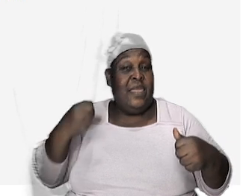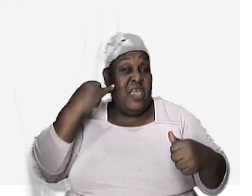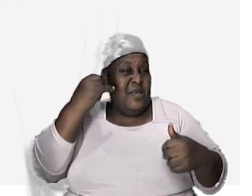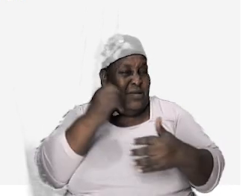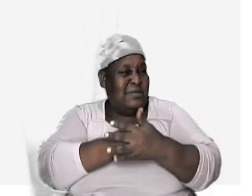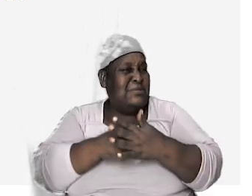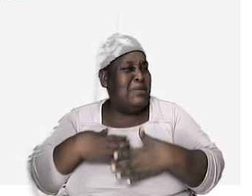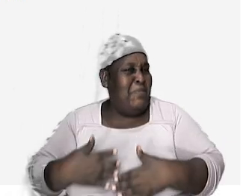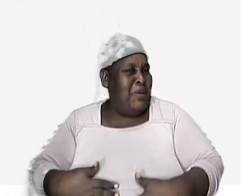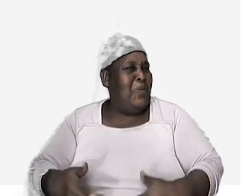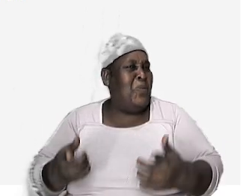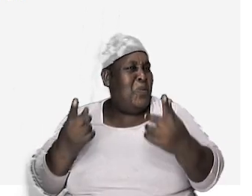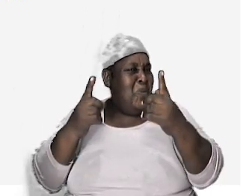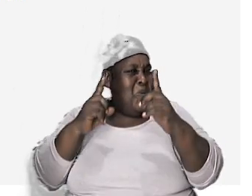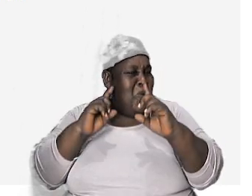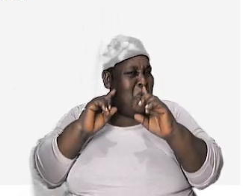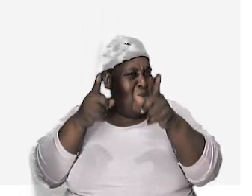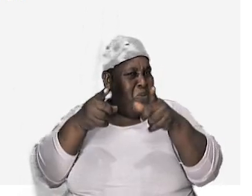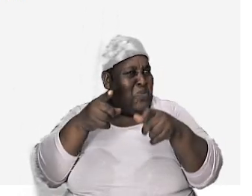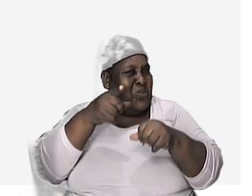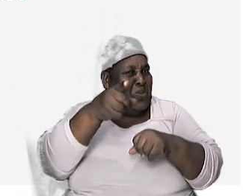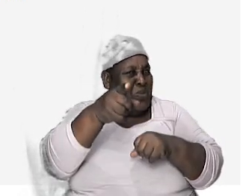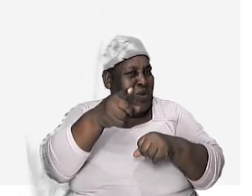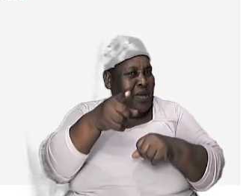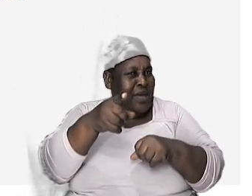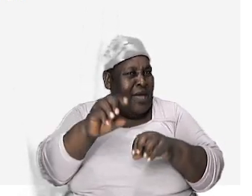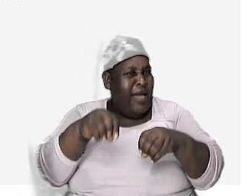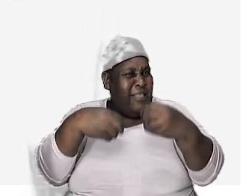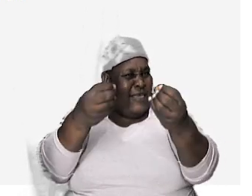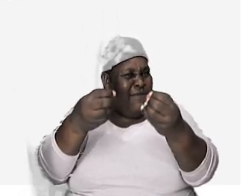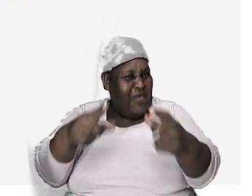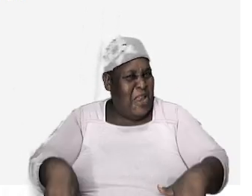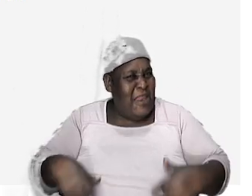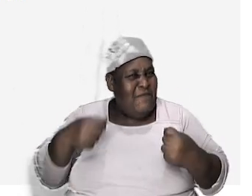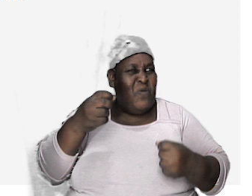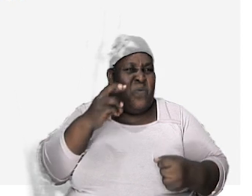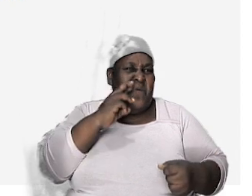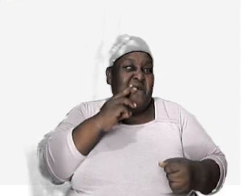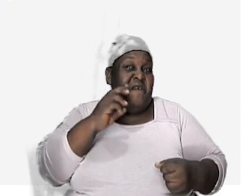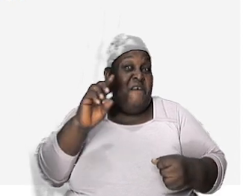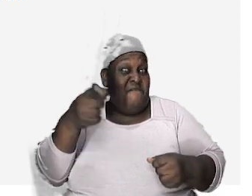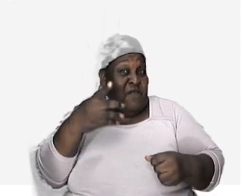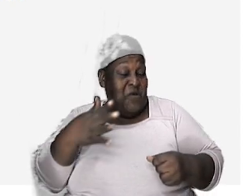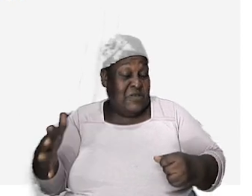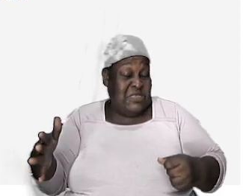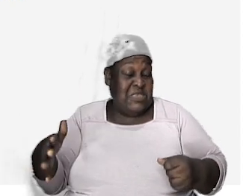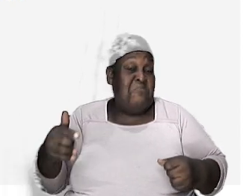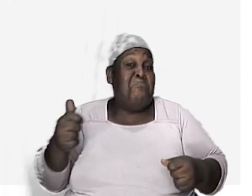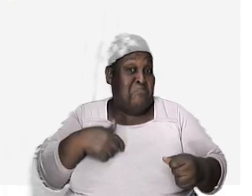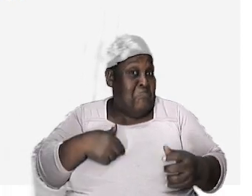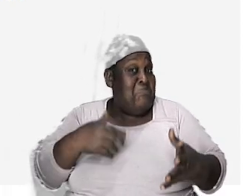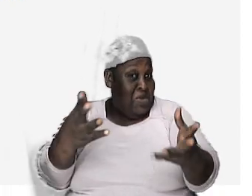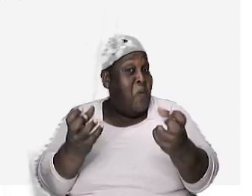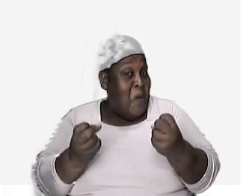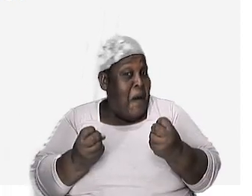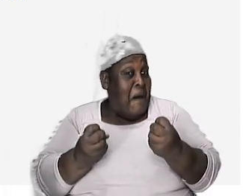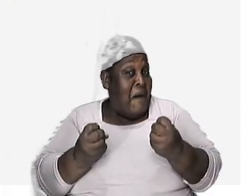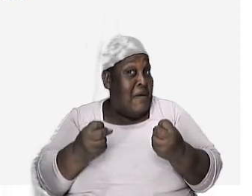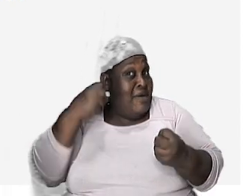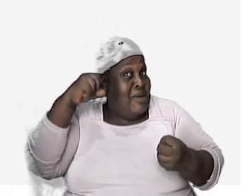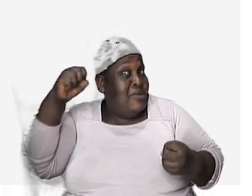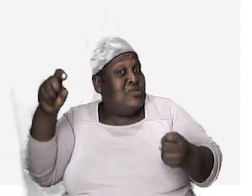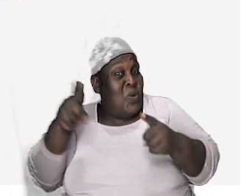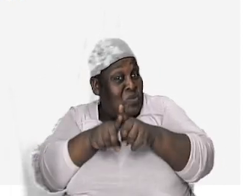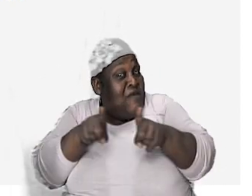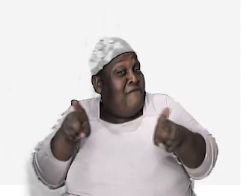and offer you that, praise God, the first thing you would have done is say, boy, I want that. Amen. That's so different.